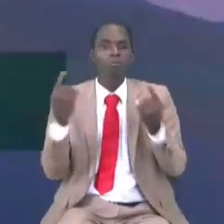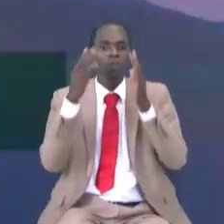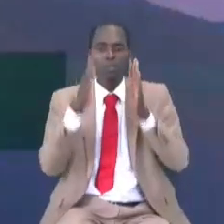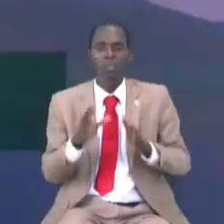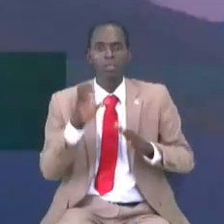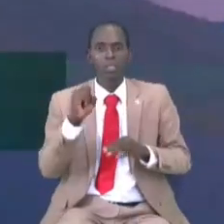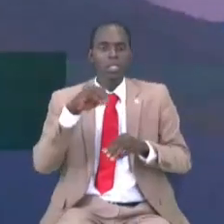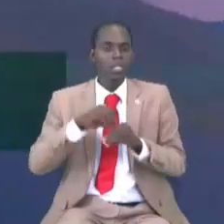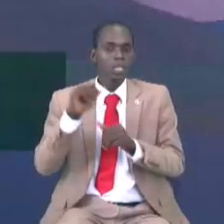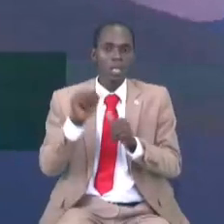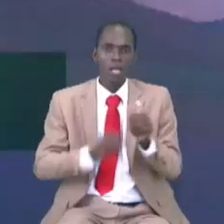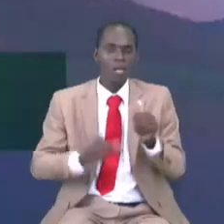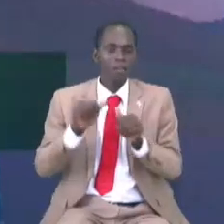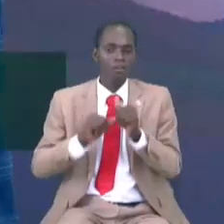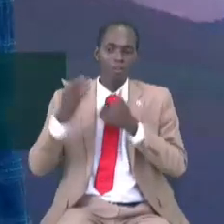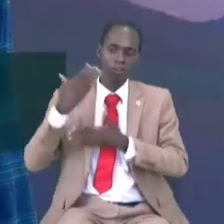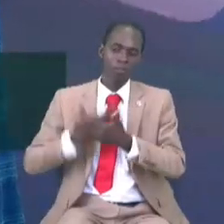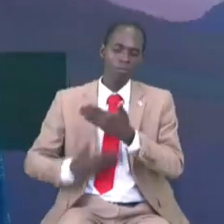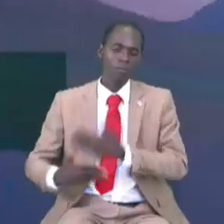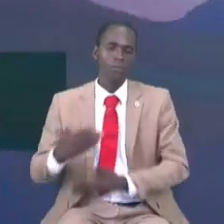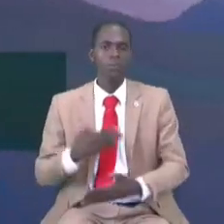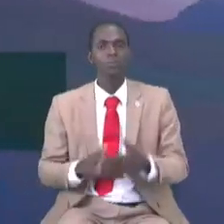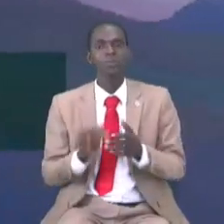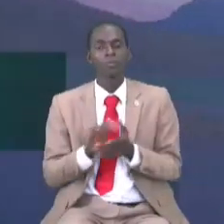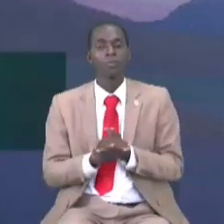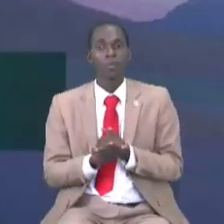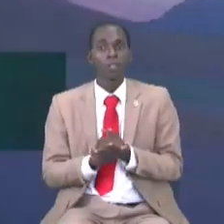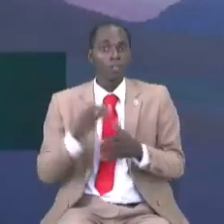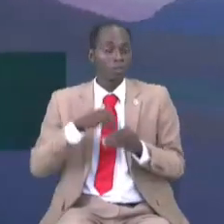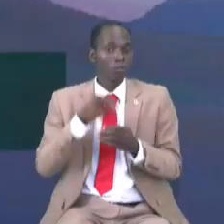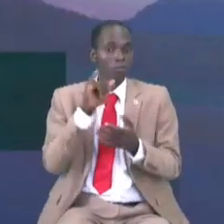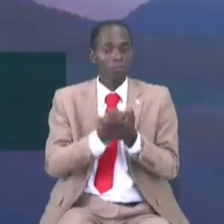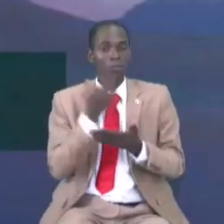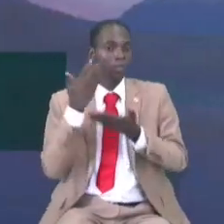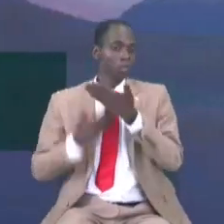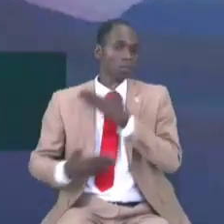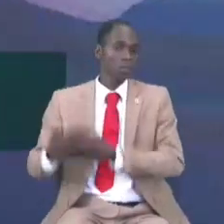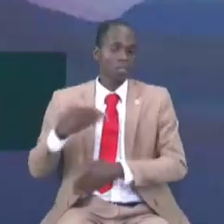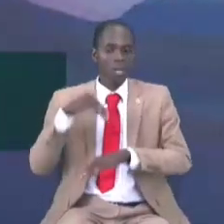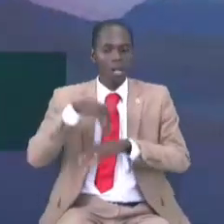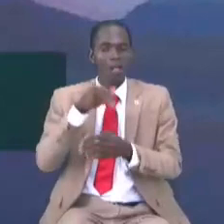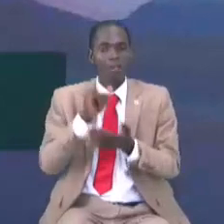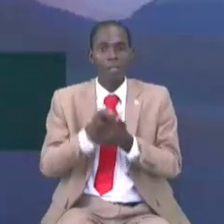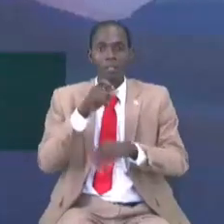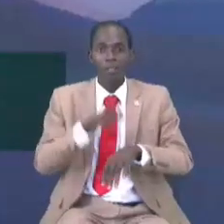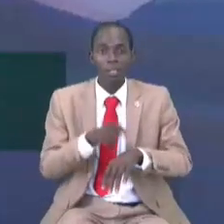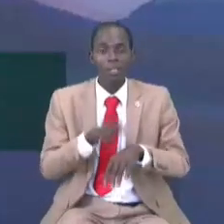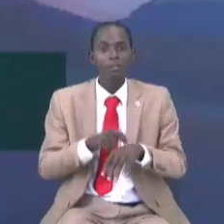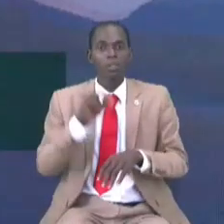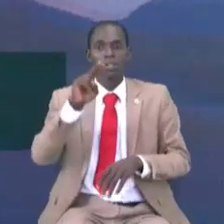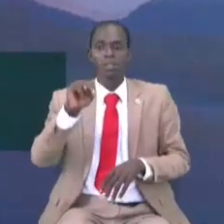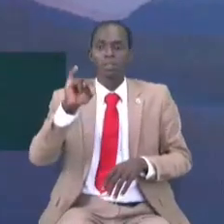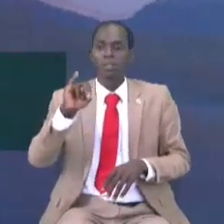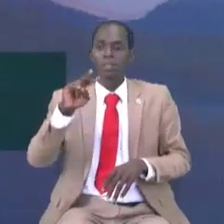that generation, at that time, Nineveh was the worst of